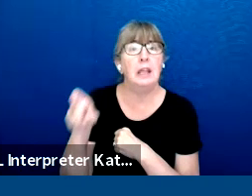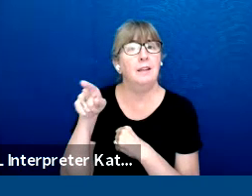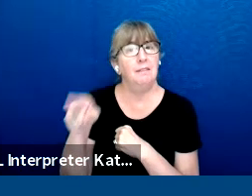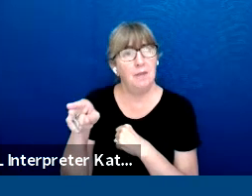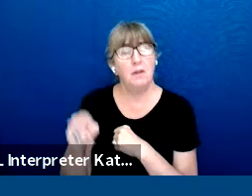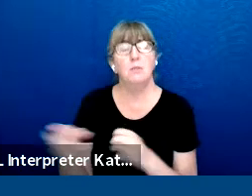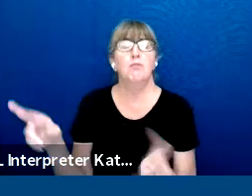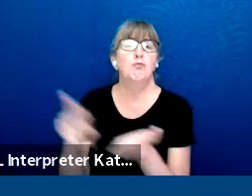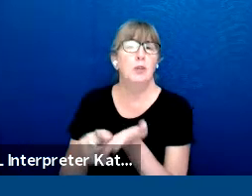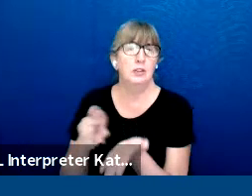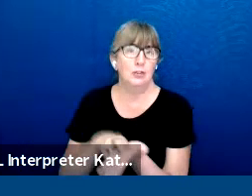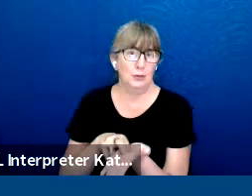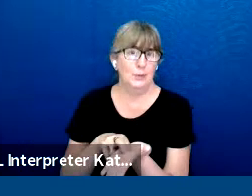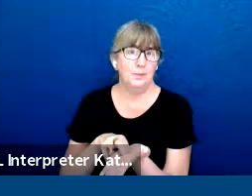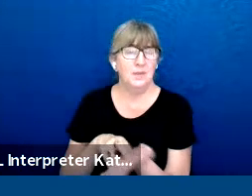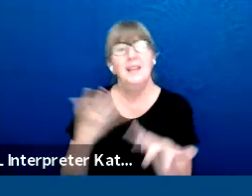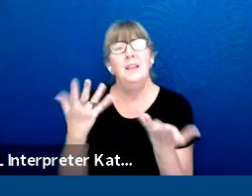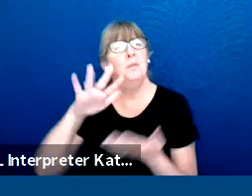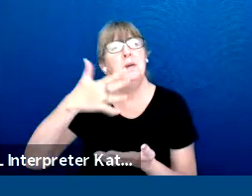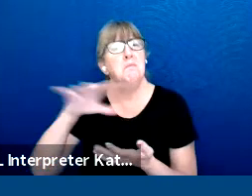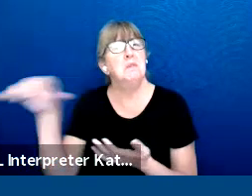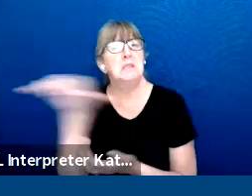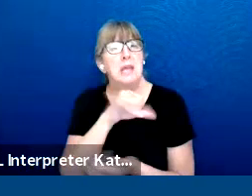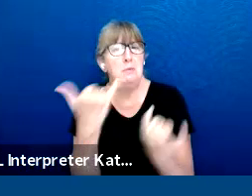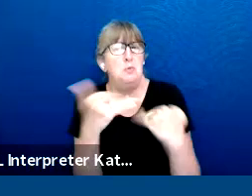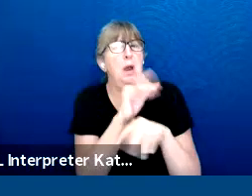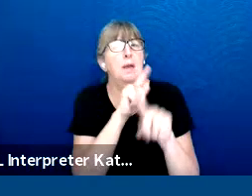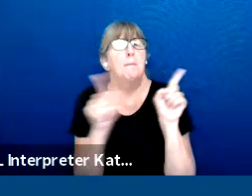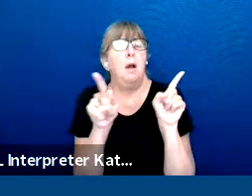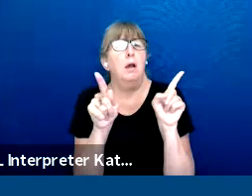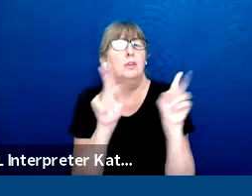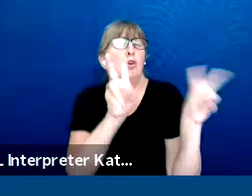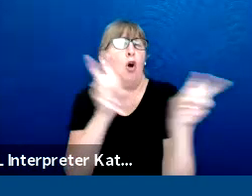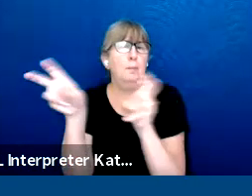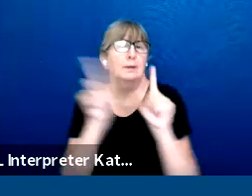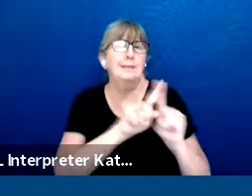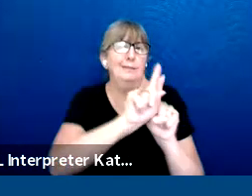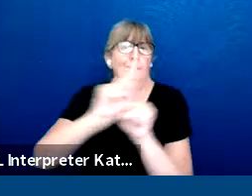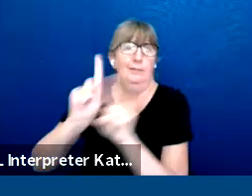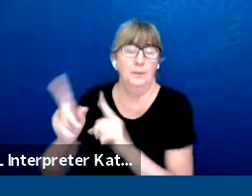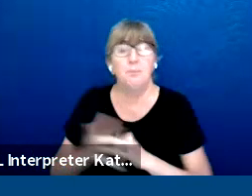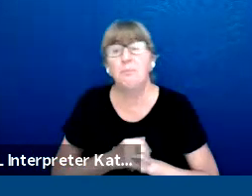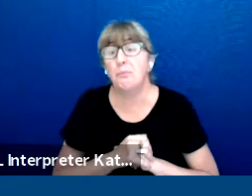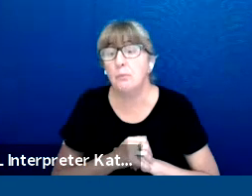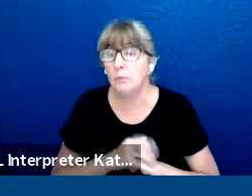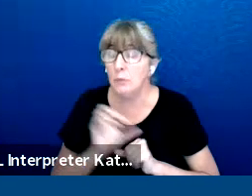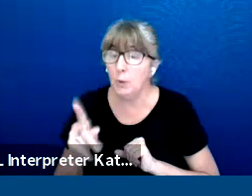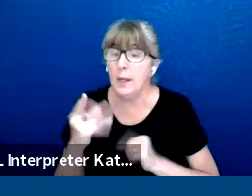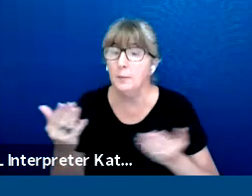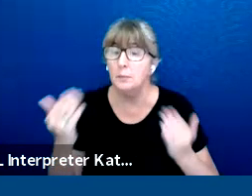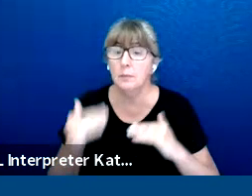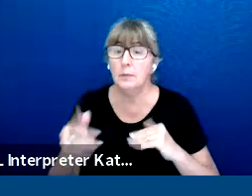have a little bit different subject matter. Next question, we've got one